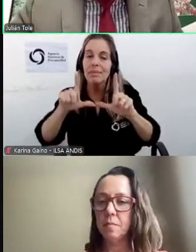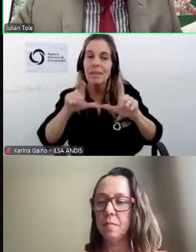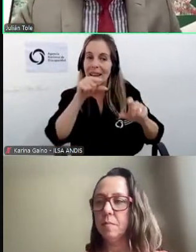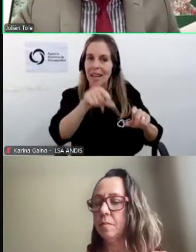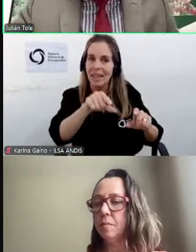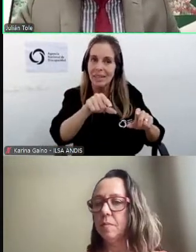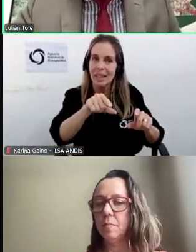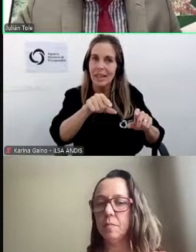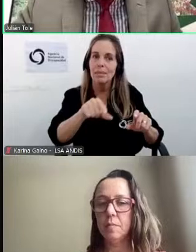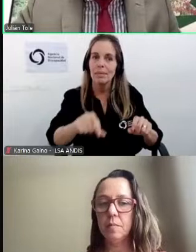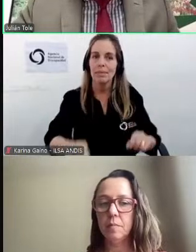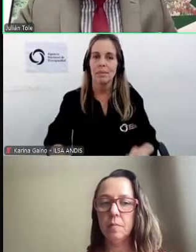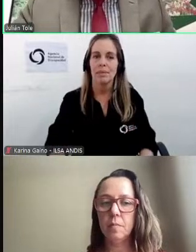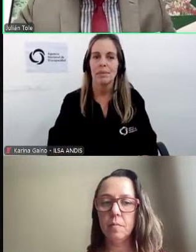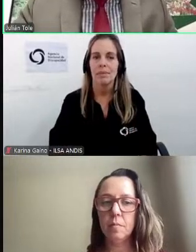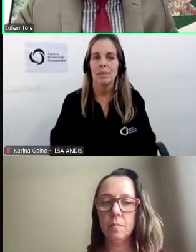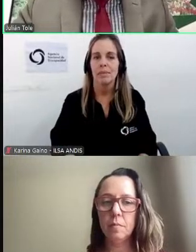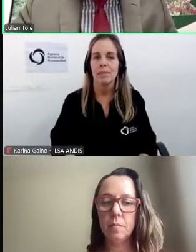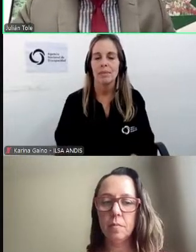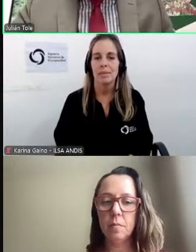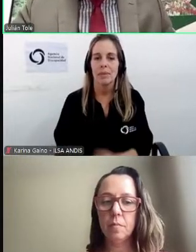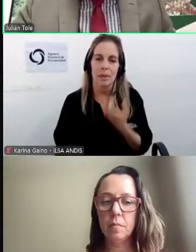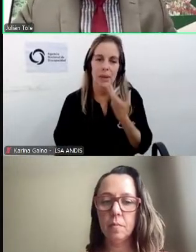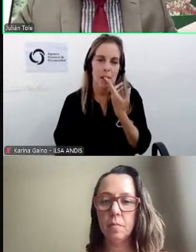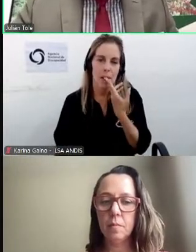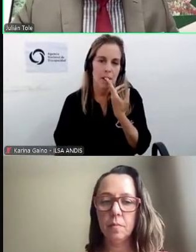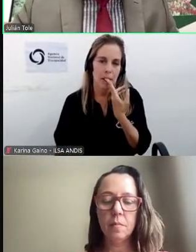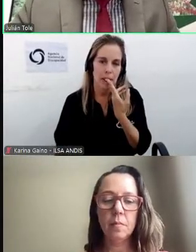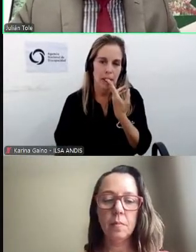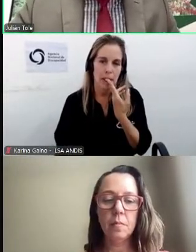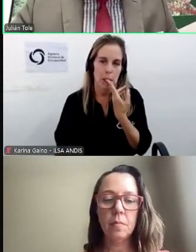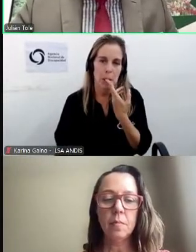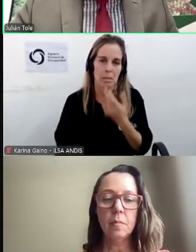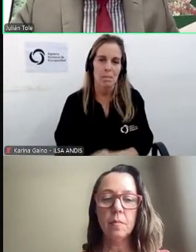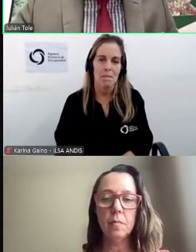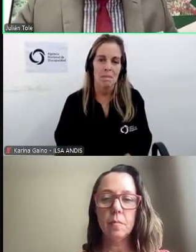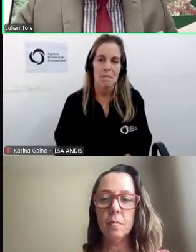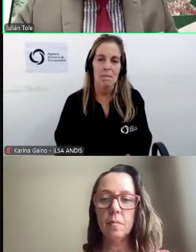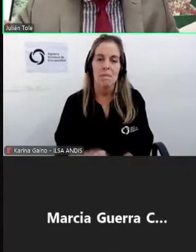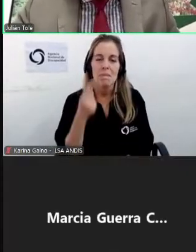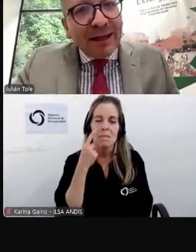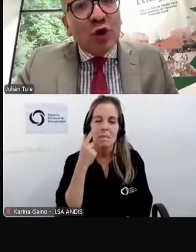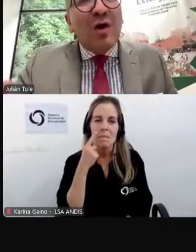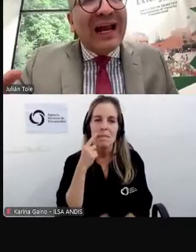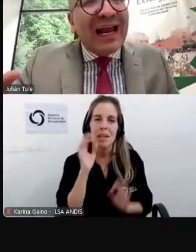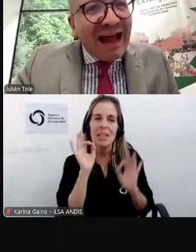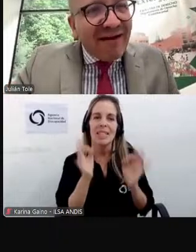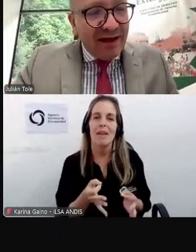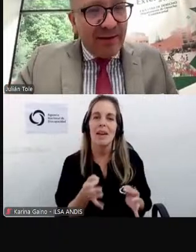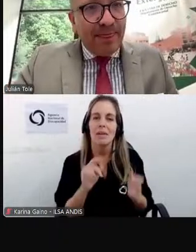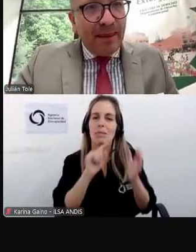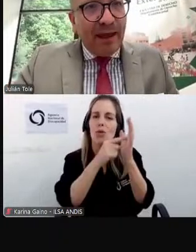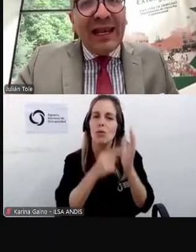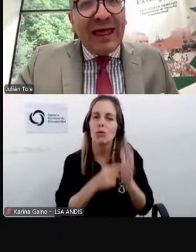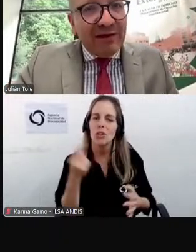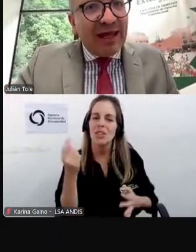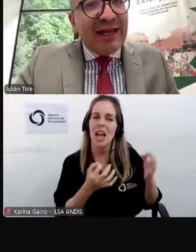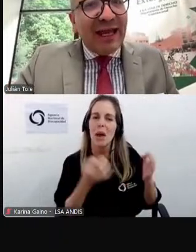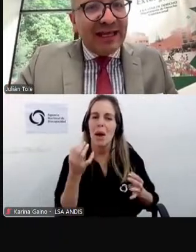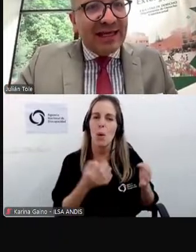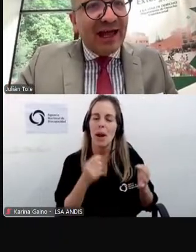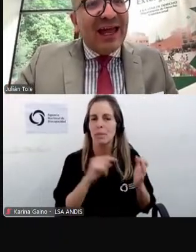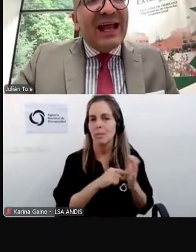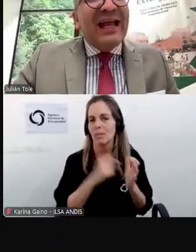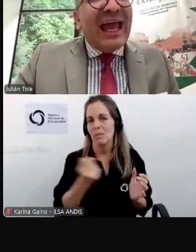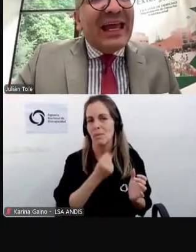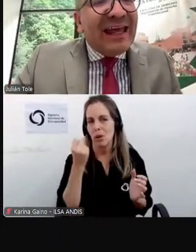time. In this and in the other, I dwelled a little bit more, and now we're going to move a little bit faster. Identifying and evaluating